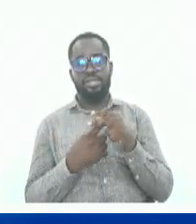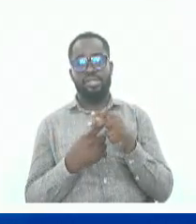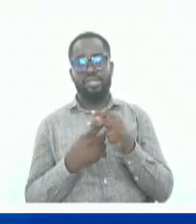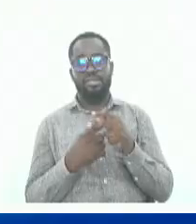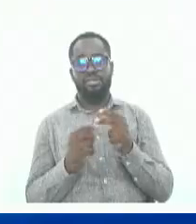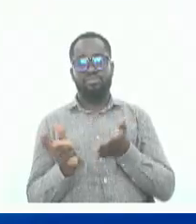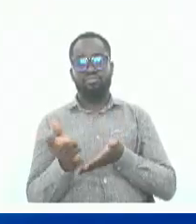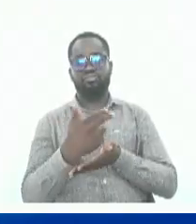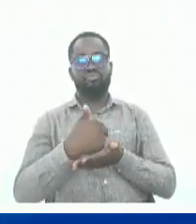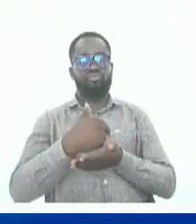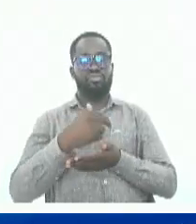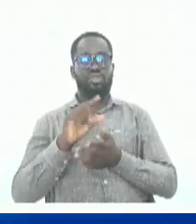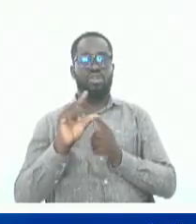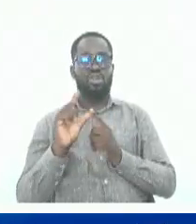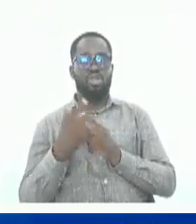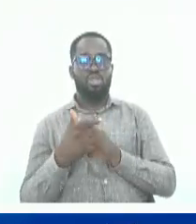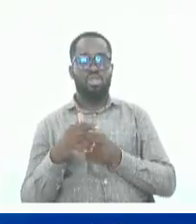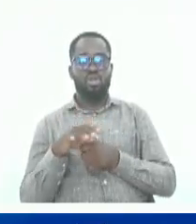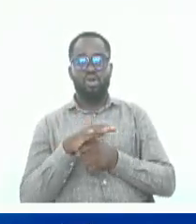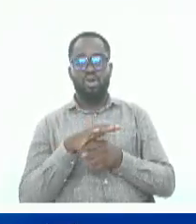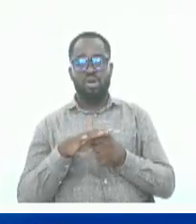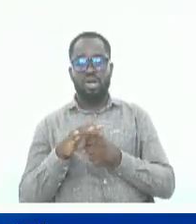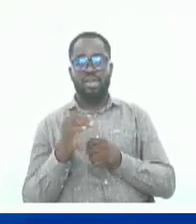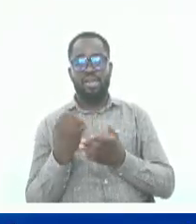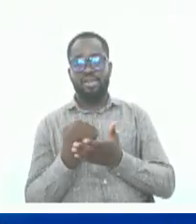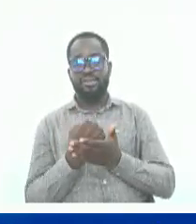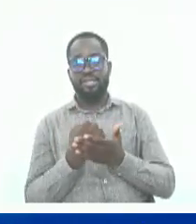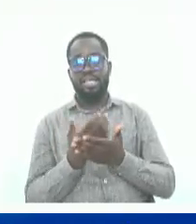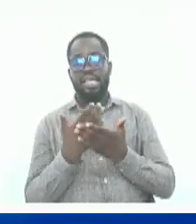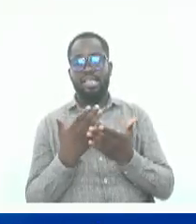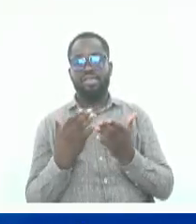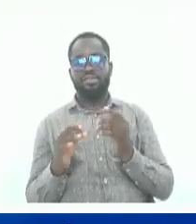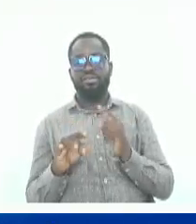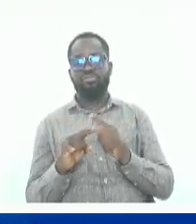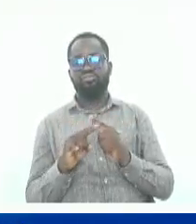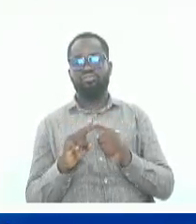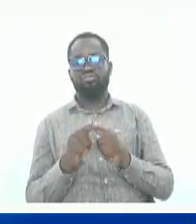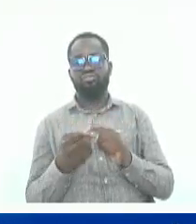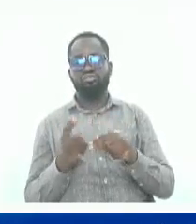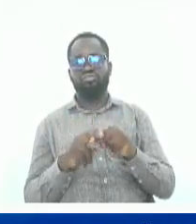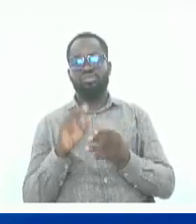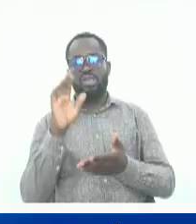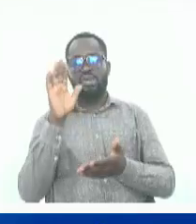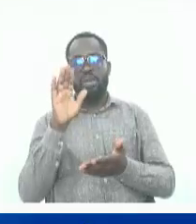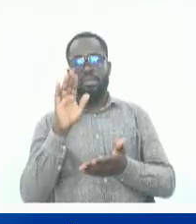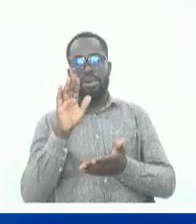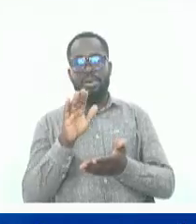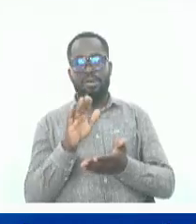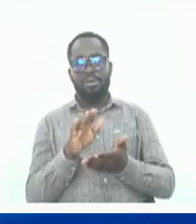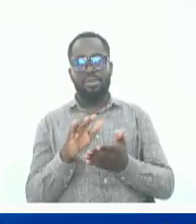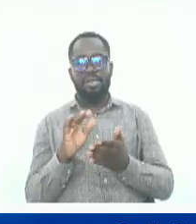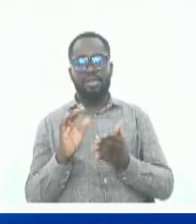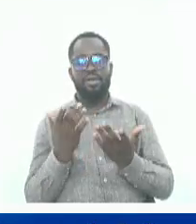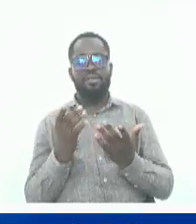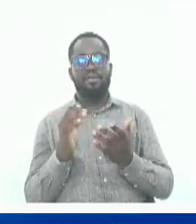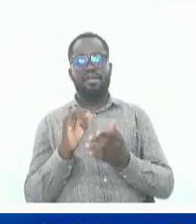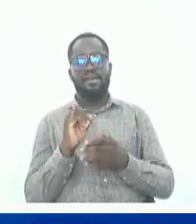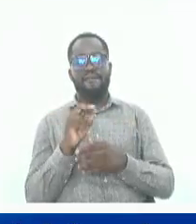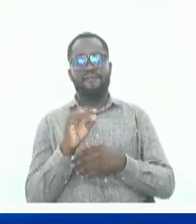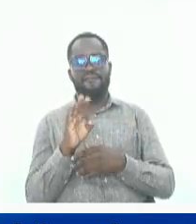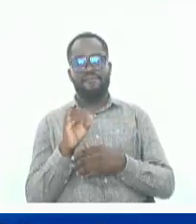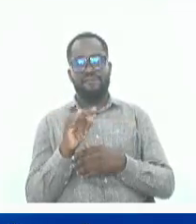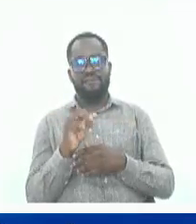turnaround of the local economy. Things are positive. We see interest rates coming down, inflation also trending